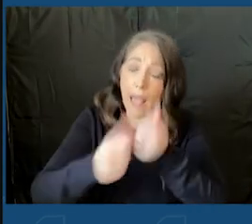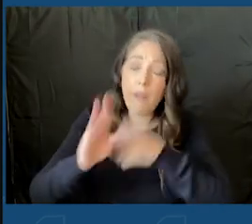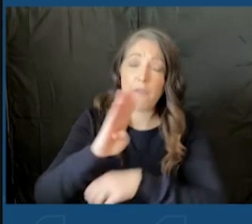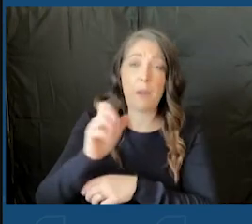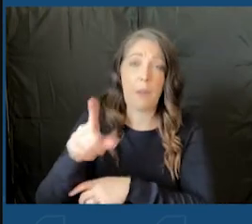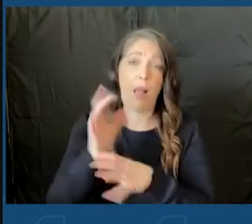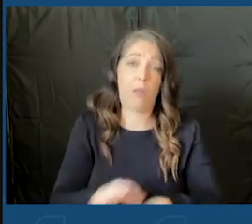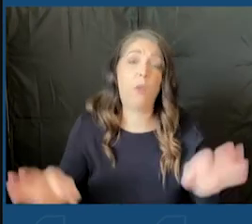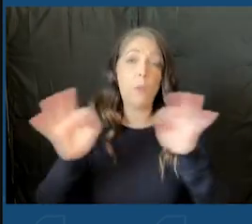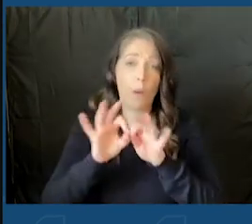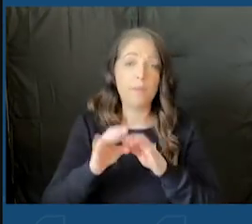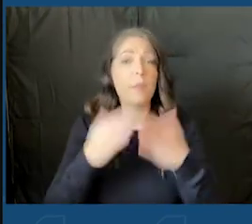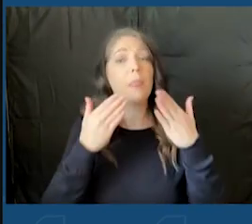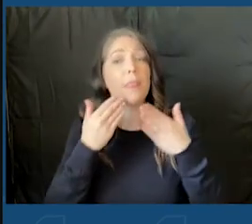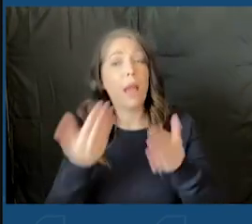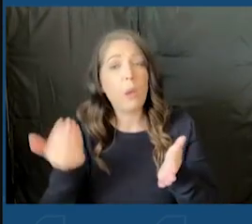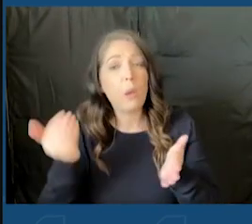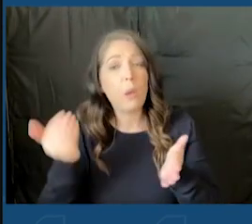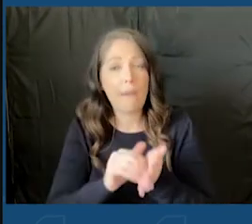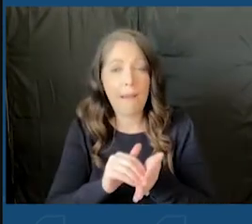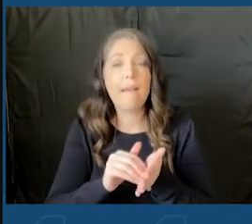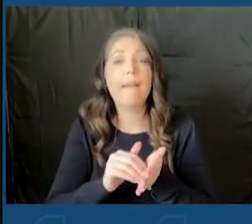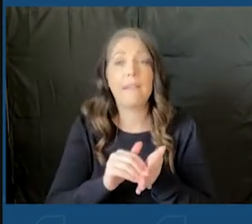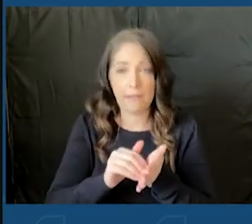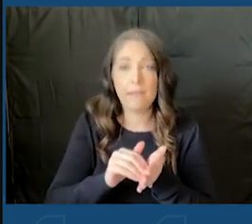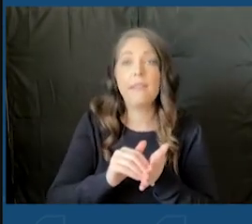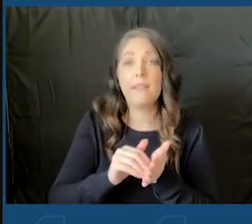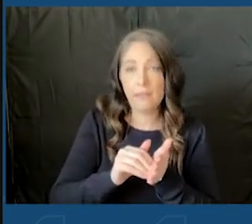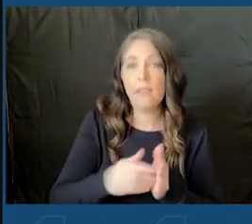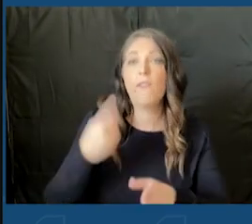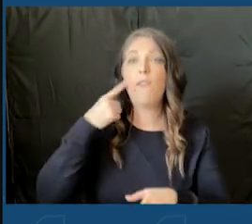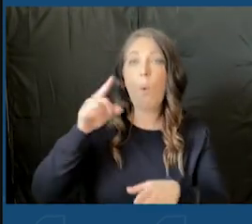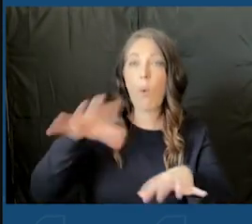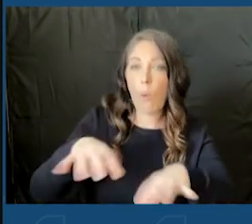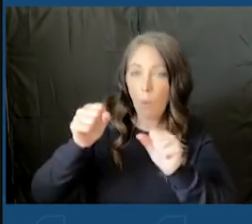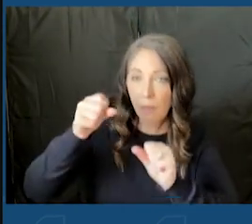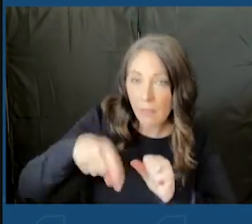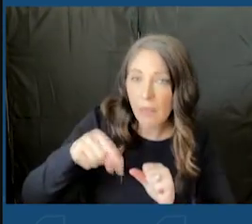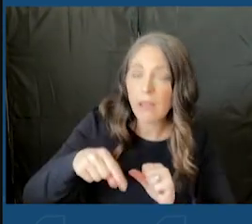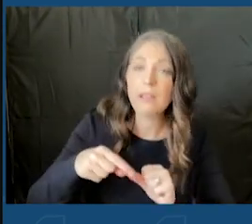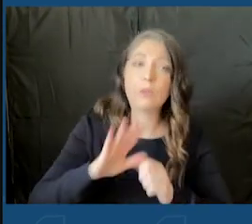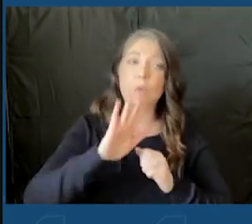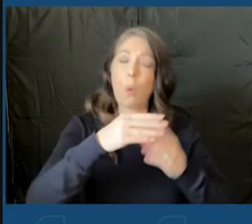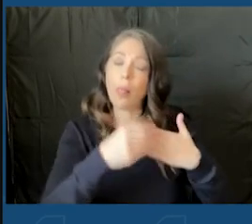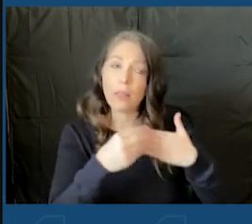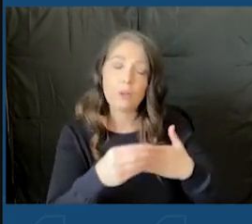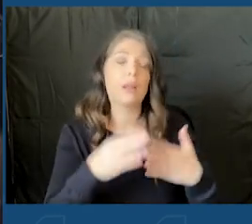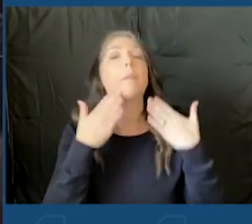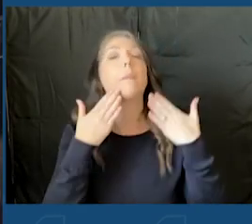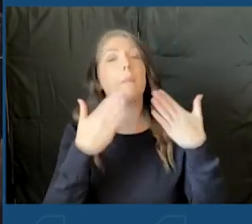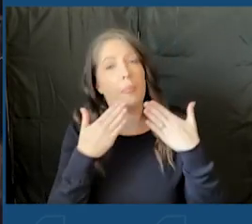again, Governor, for hosting this and for your leadership on so many issues. Thank you.